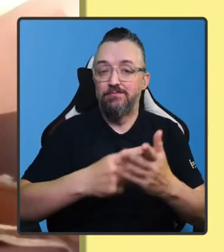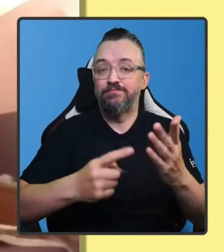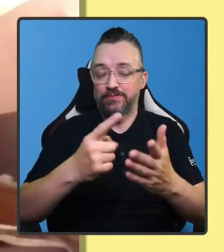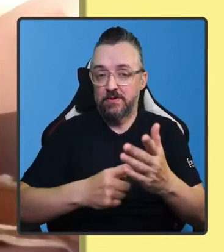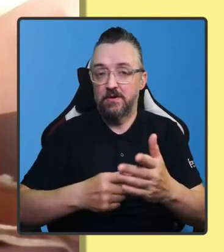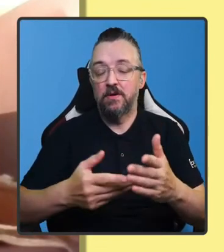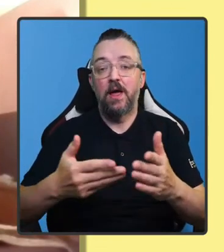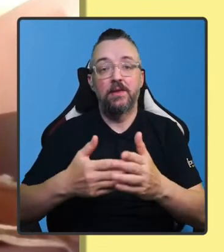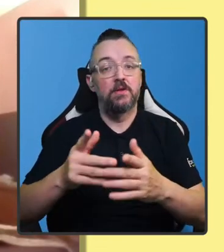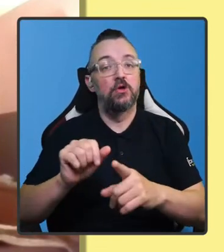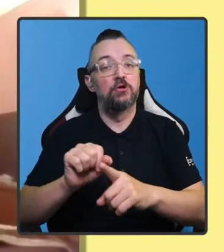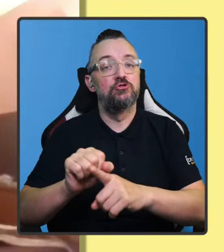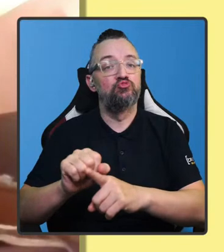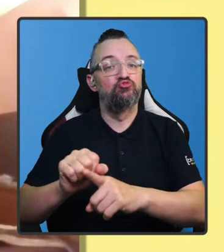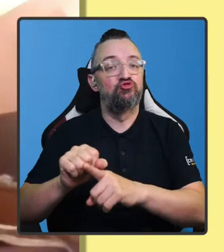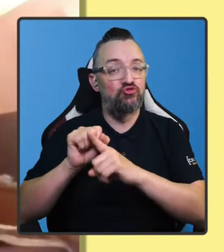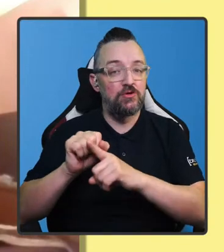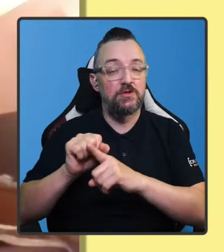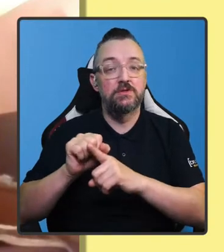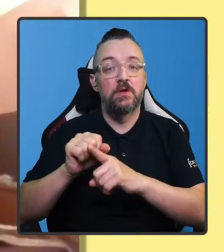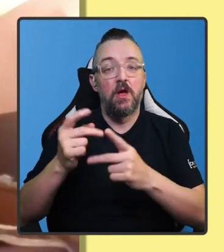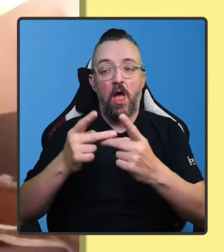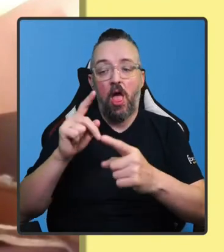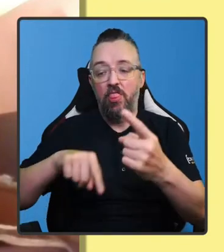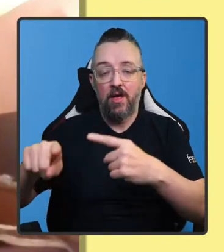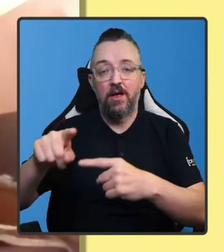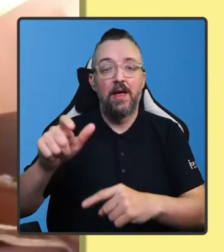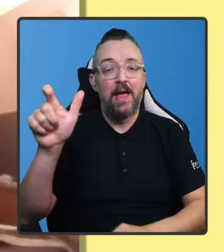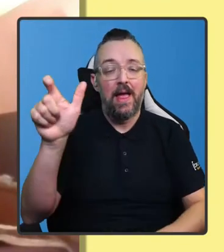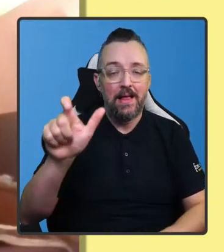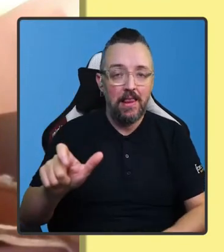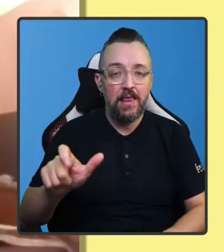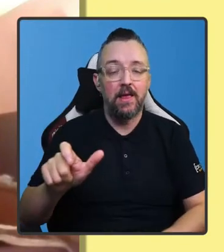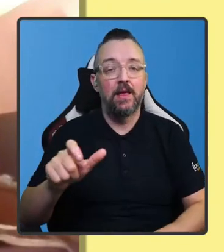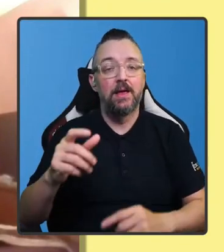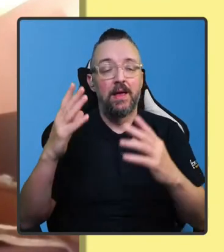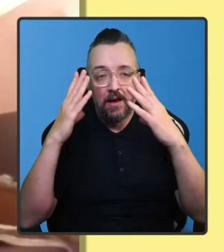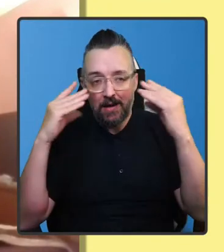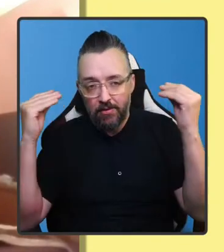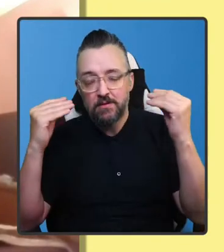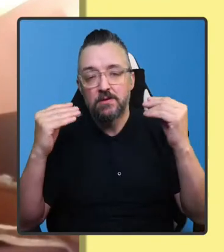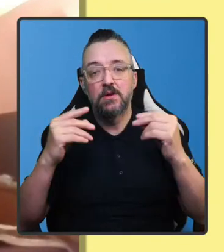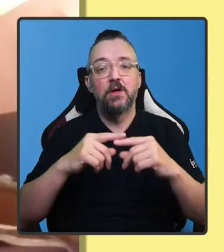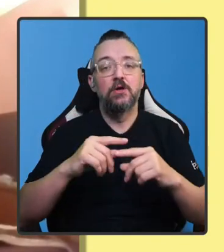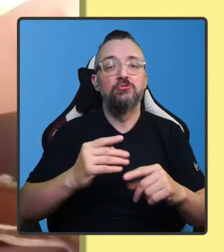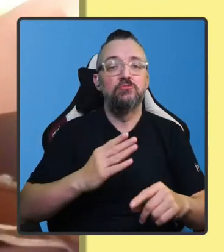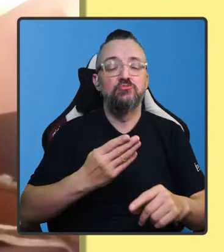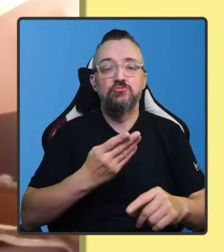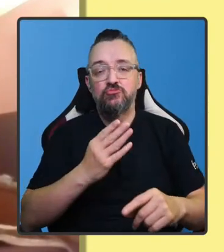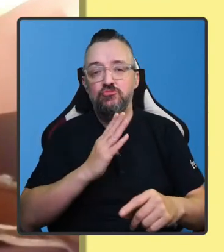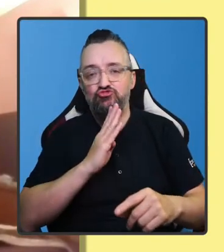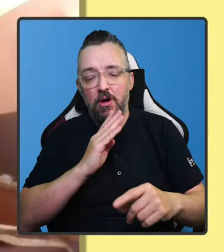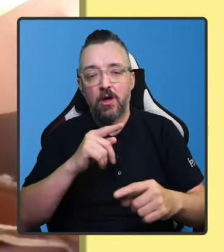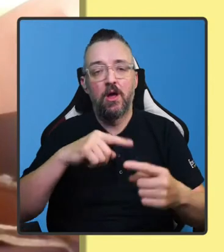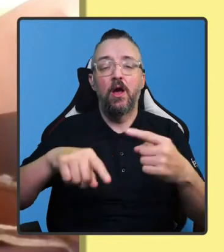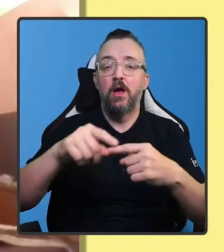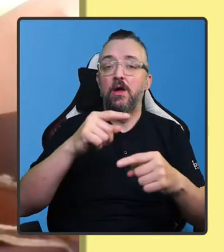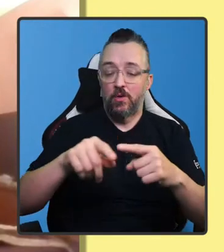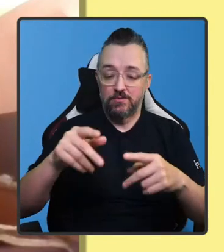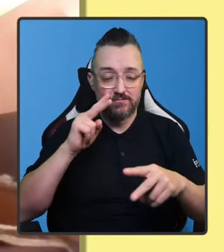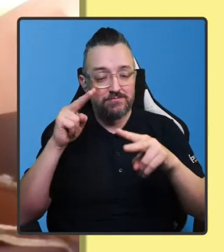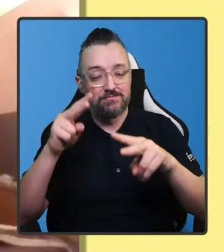use across several other countries, including Italy, Netherlands and the Czech Republic, whilst France and Germany are planning to phase out its use